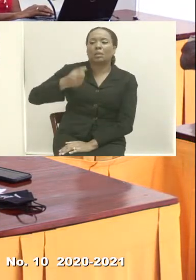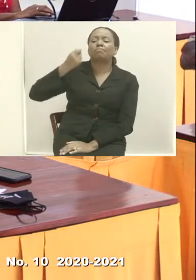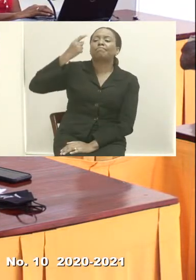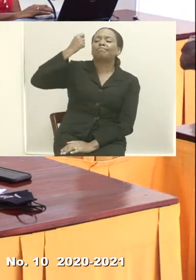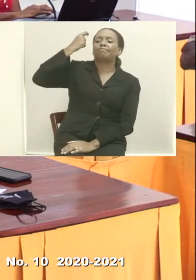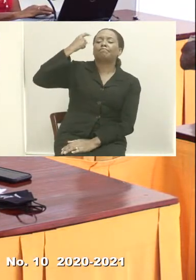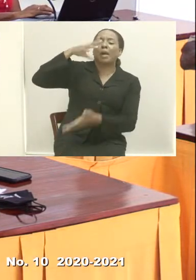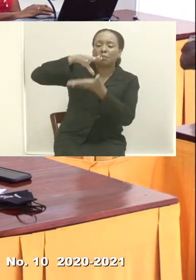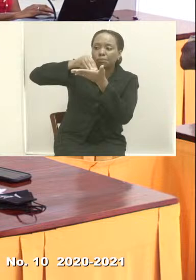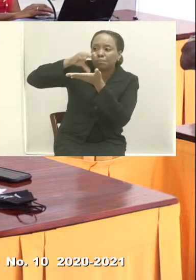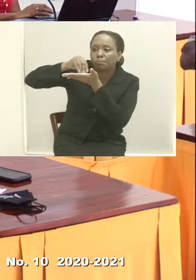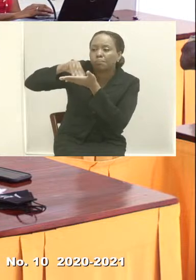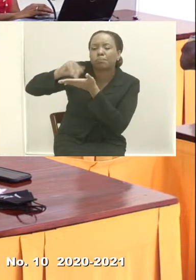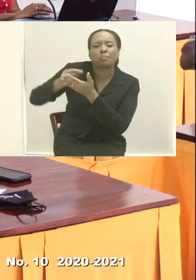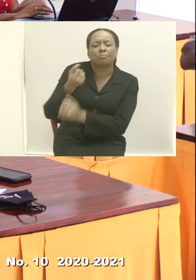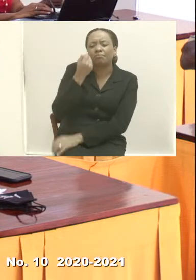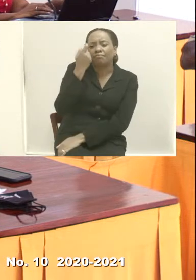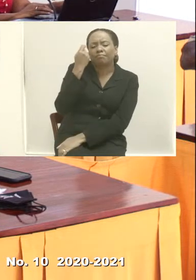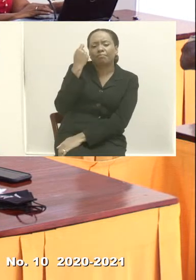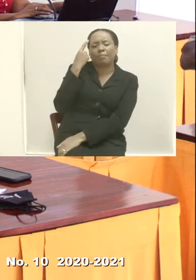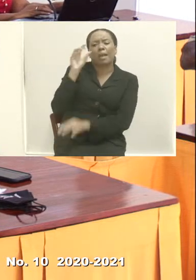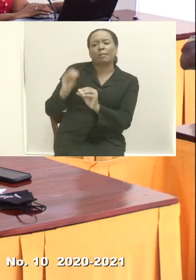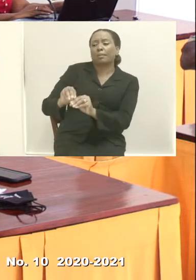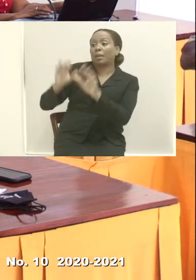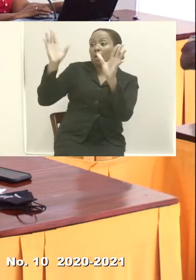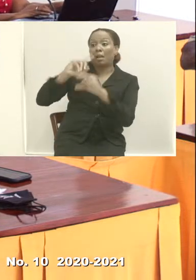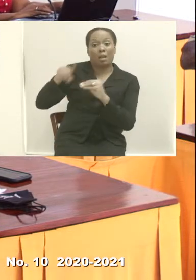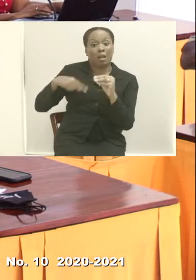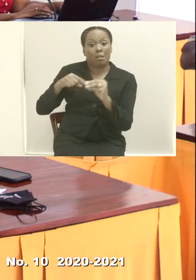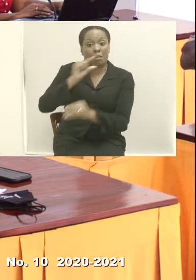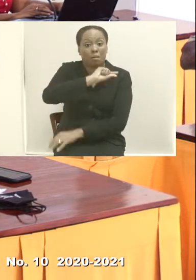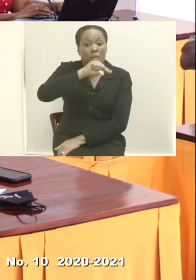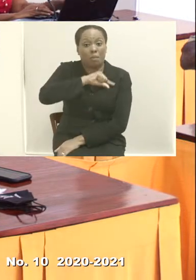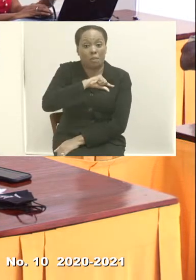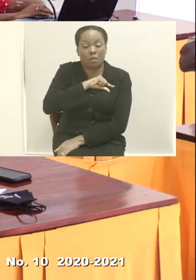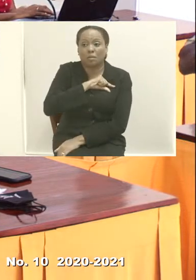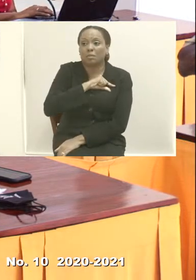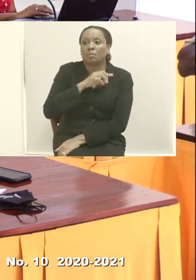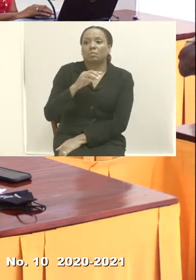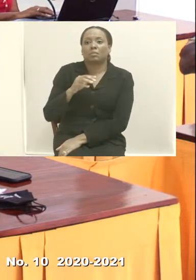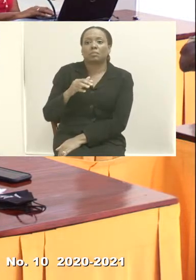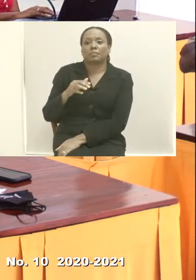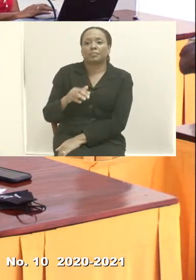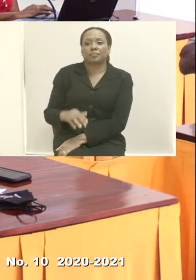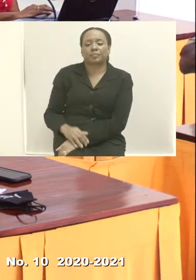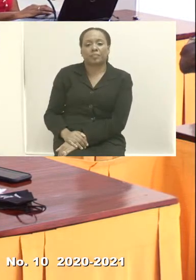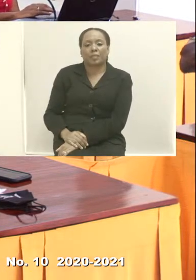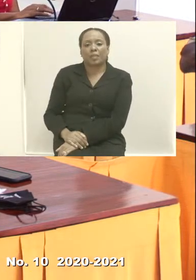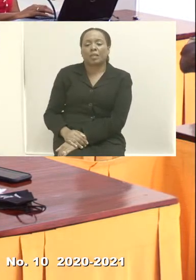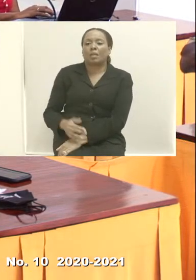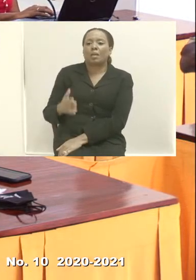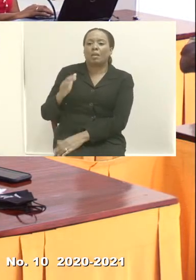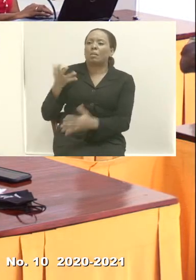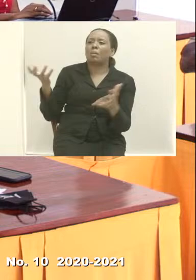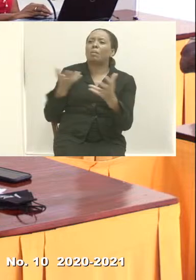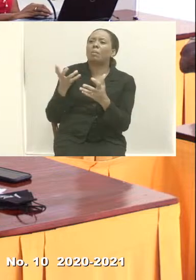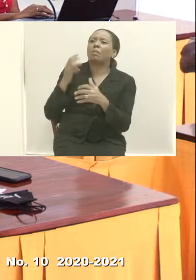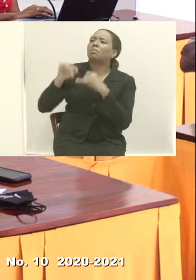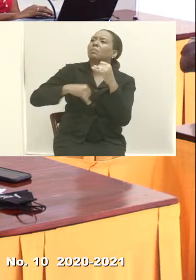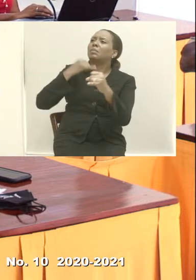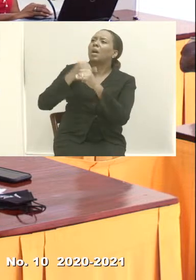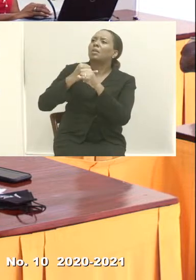mind awareness of what the quality and standards and best practices are internationally so that they're able to